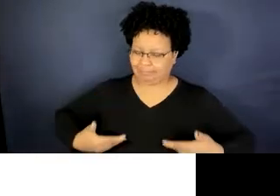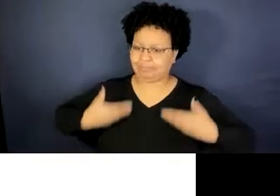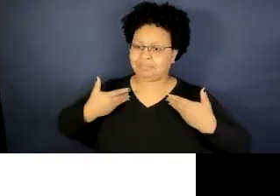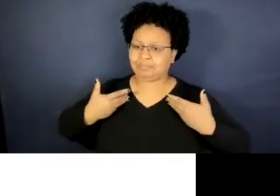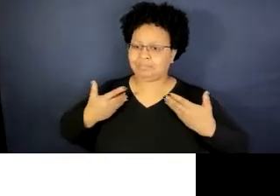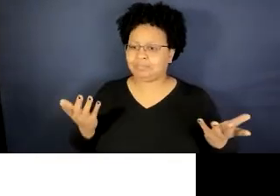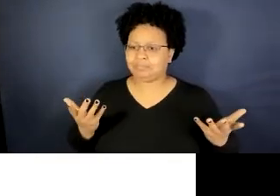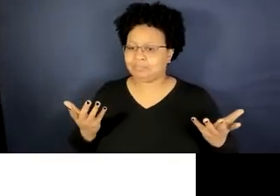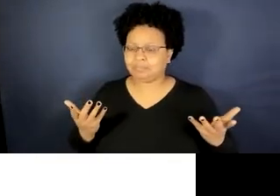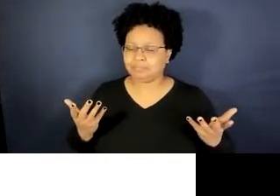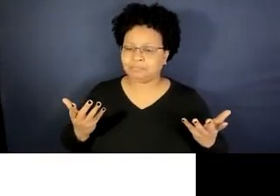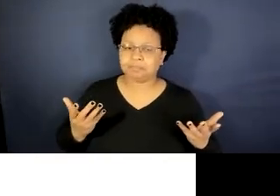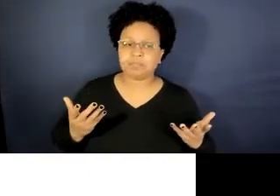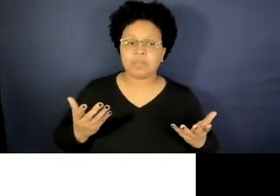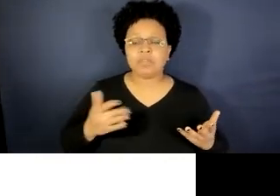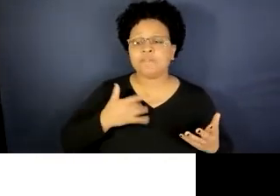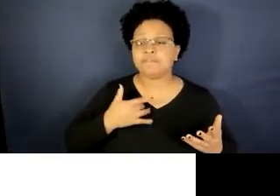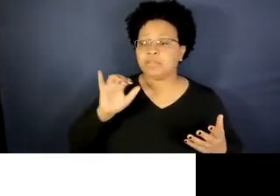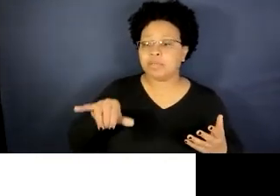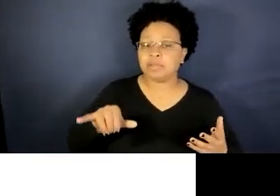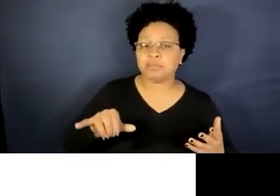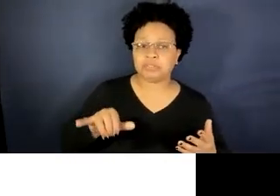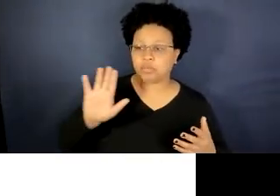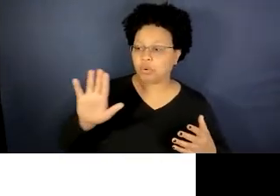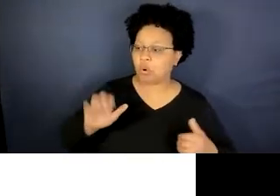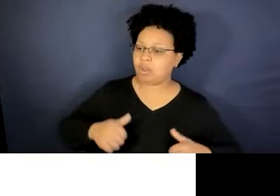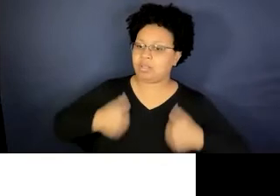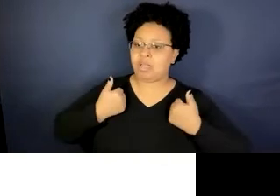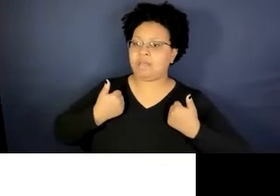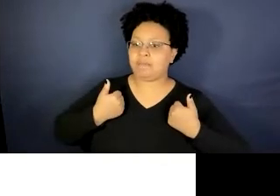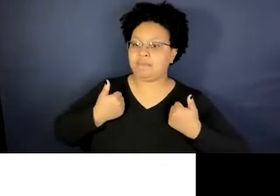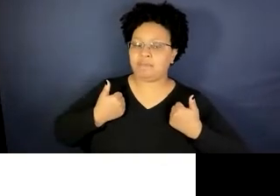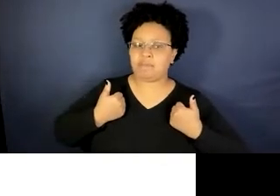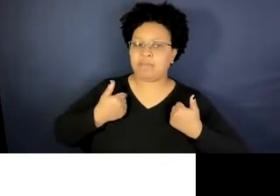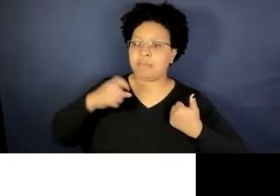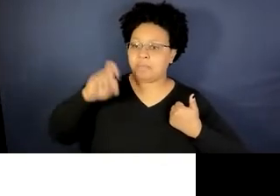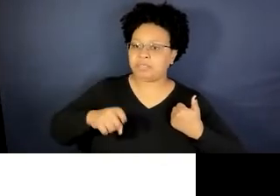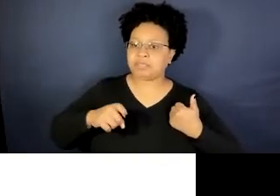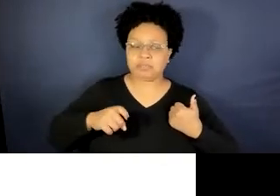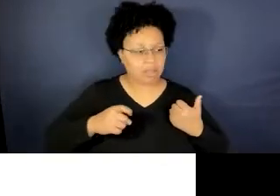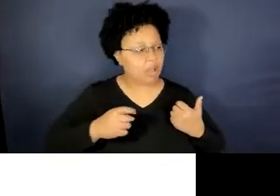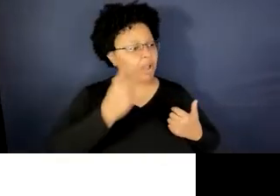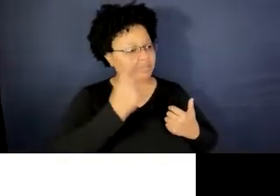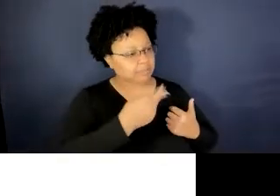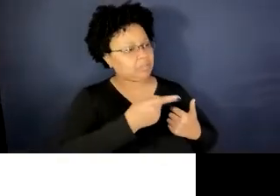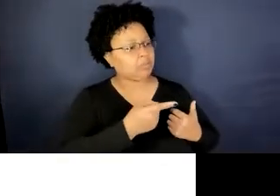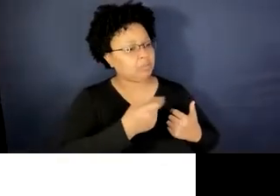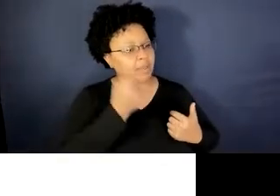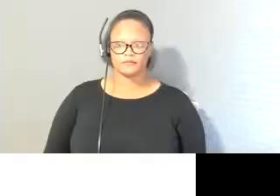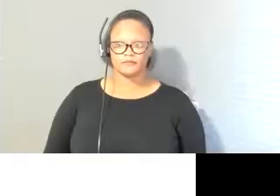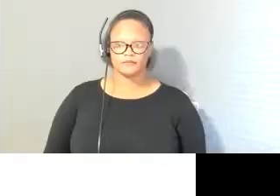You're not seen. So your existence has to be validated. Okay?